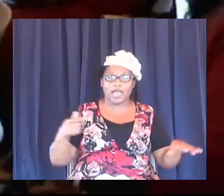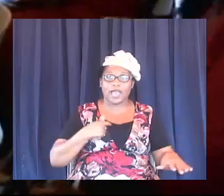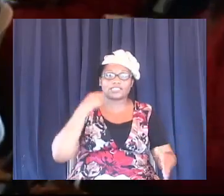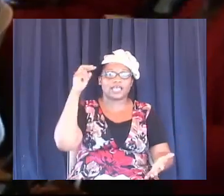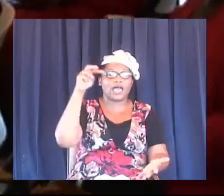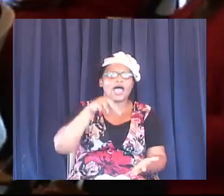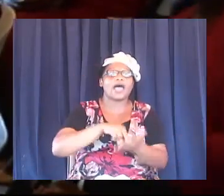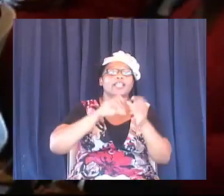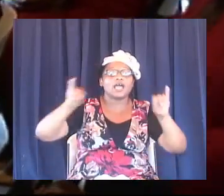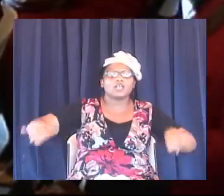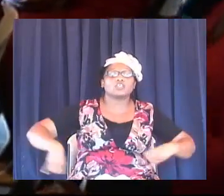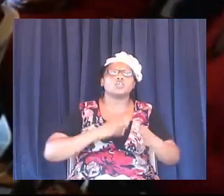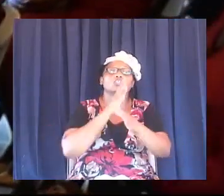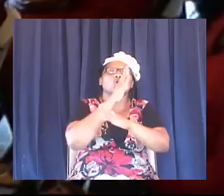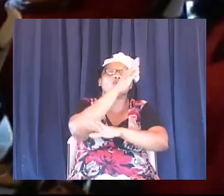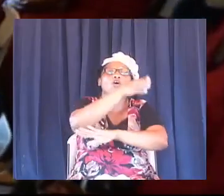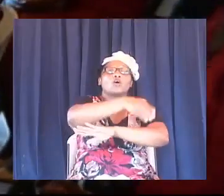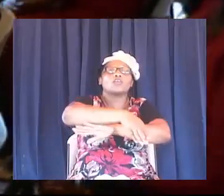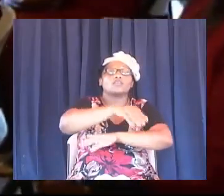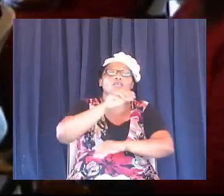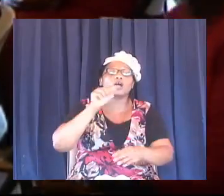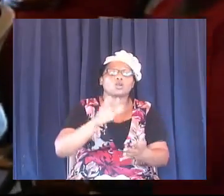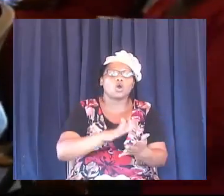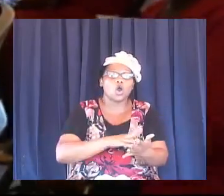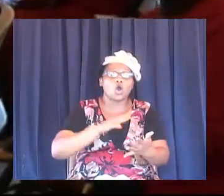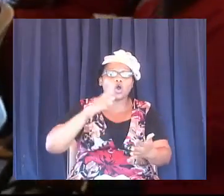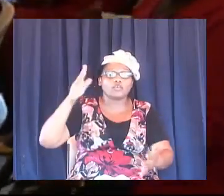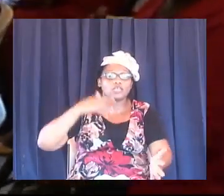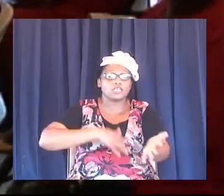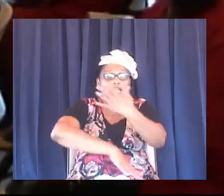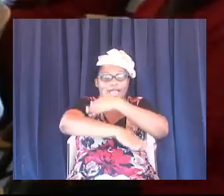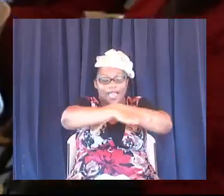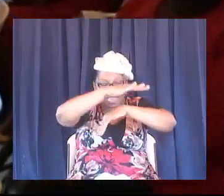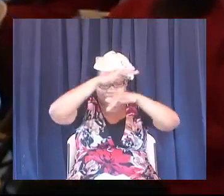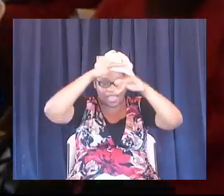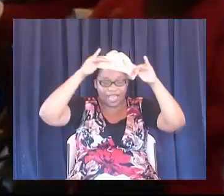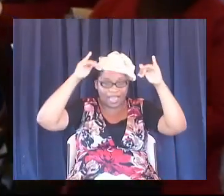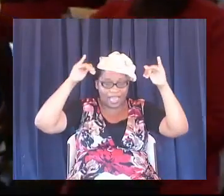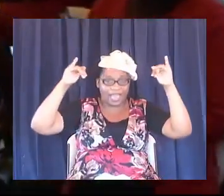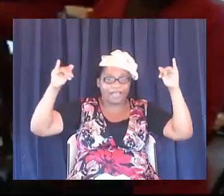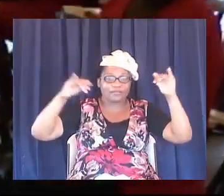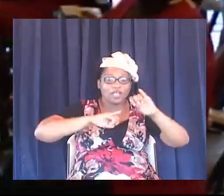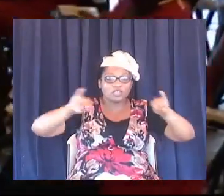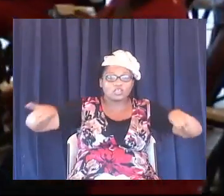host ascend. Just over in the glory land.